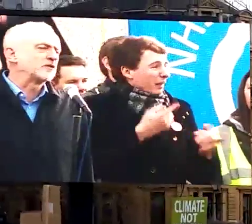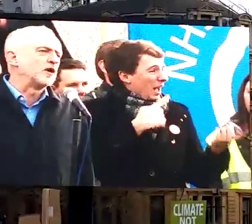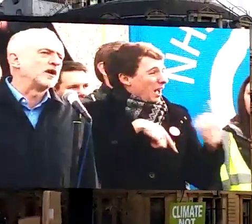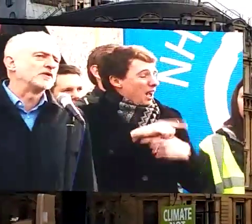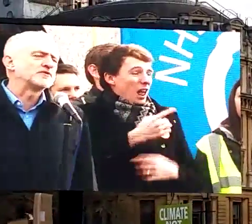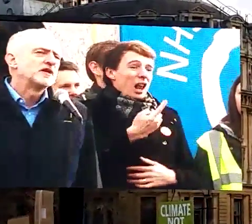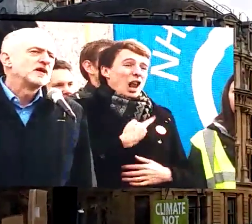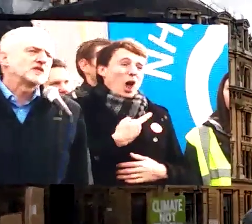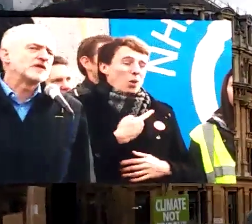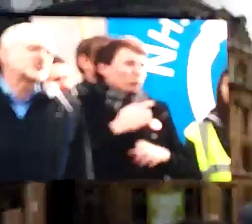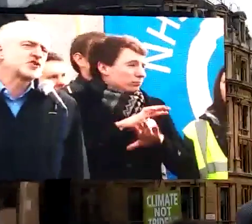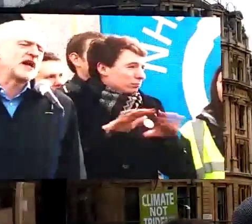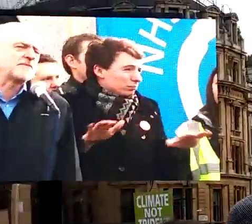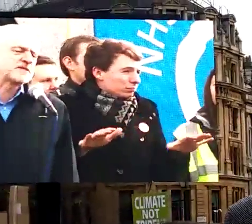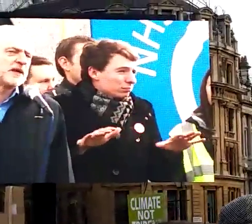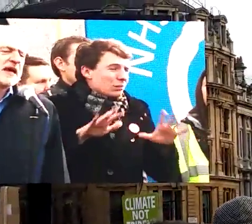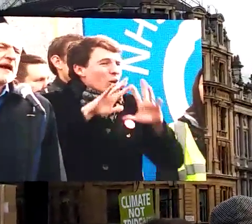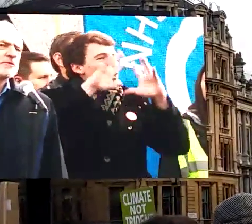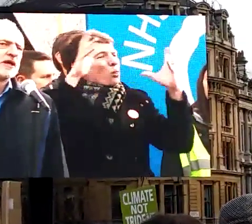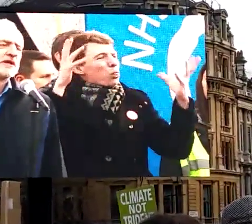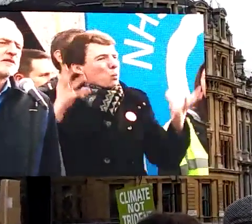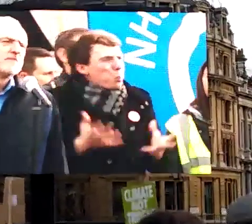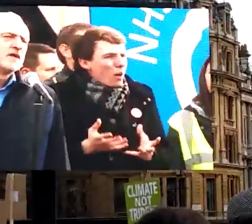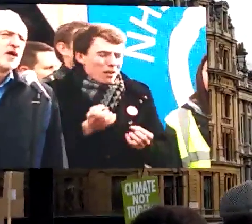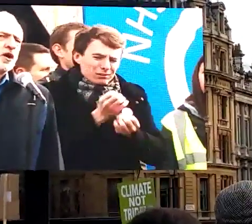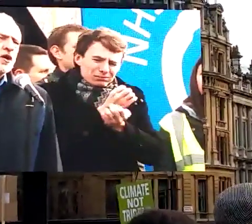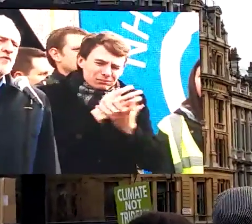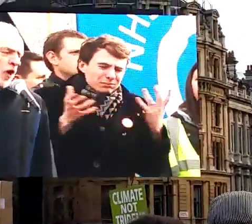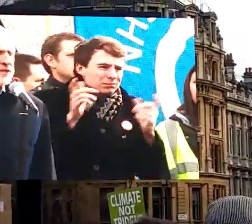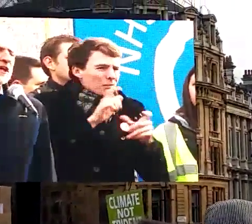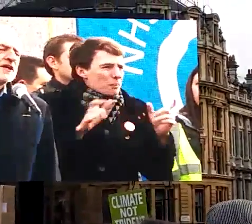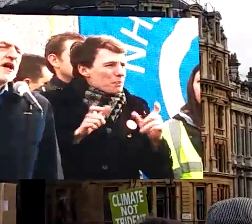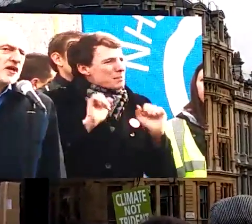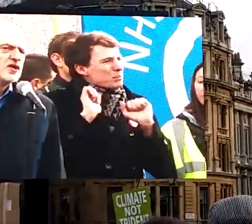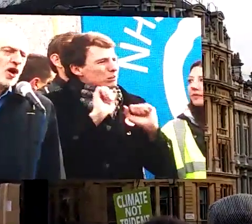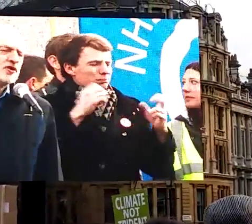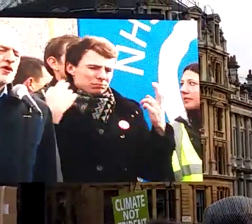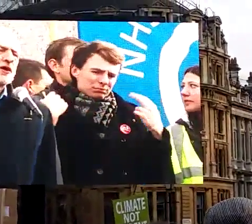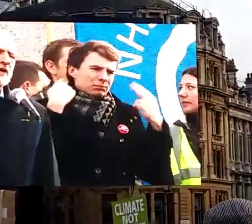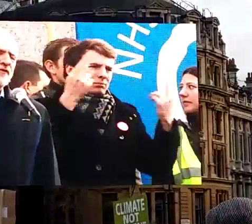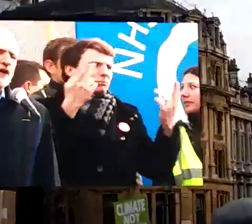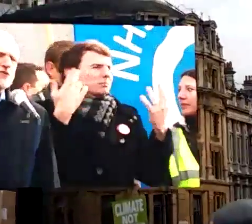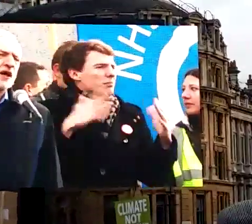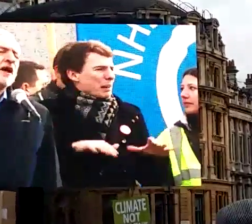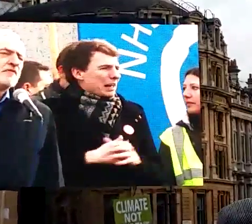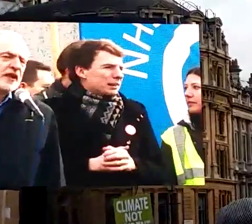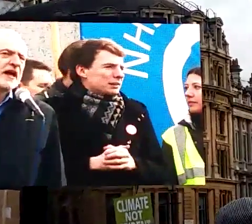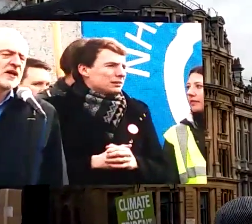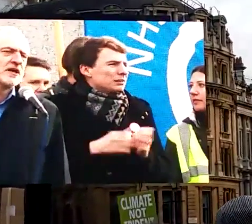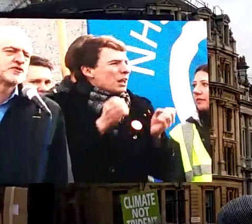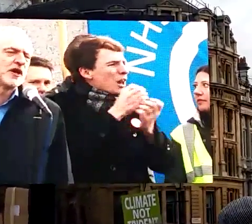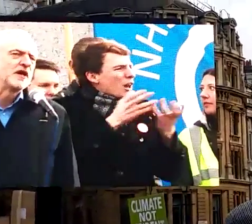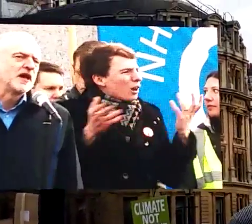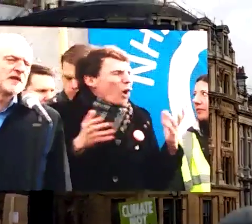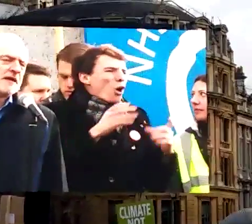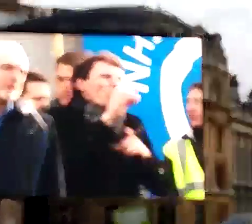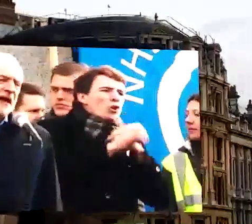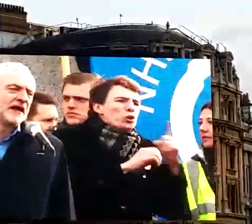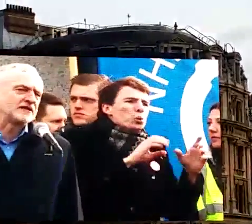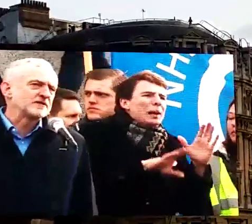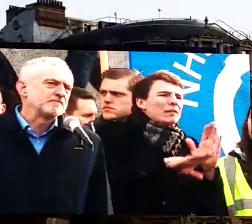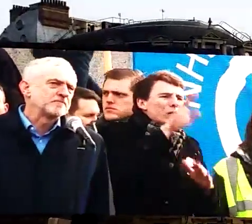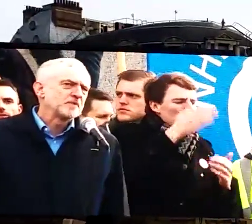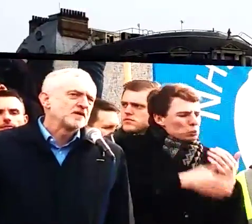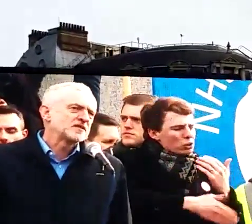people around the world that have stood up to be counted, who wanted a non-nuclear future for their country and